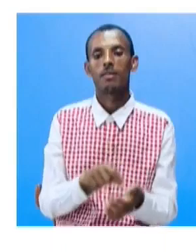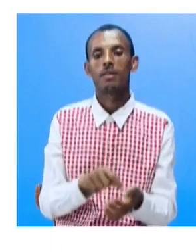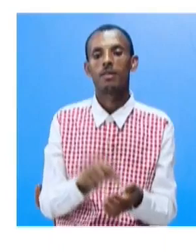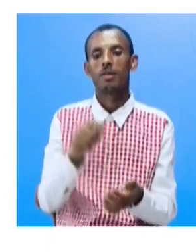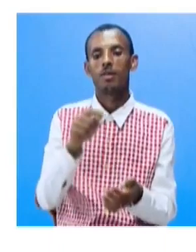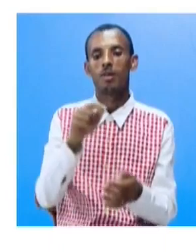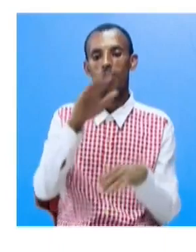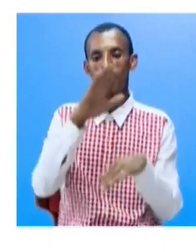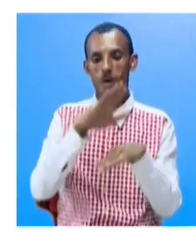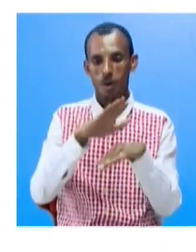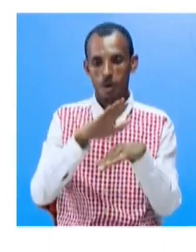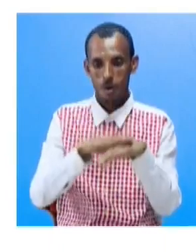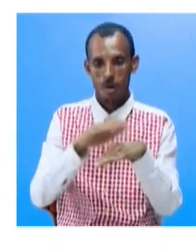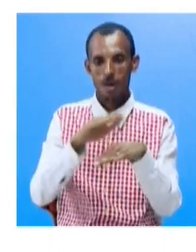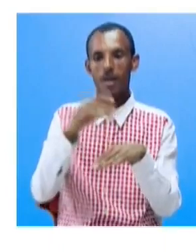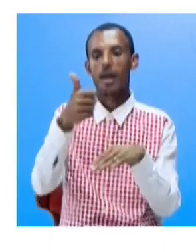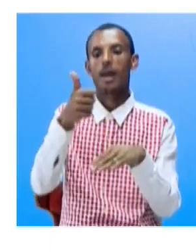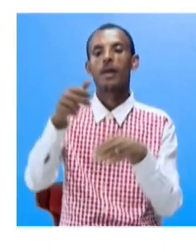on a circle